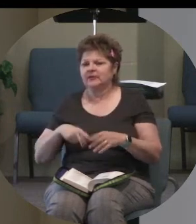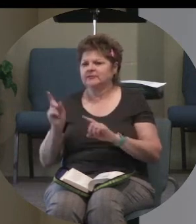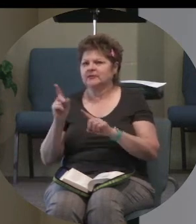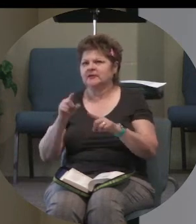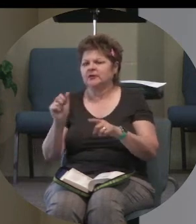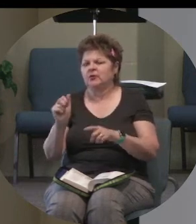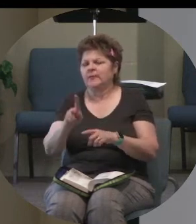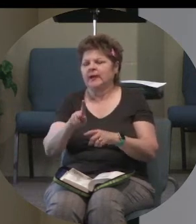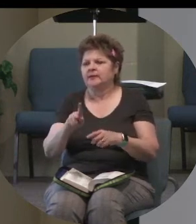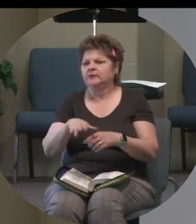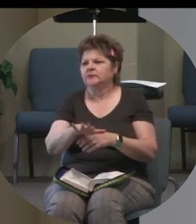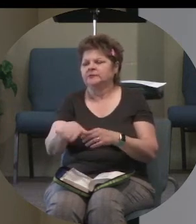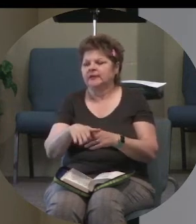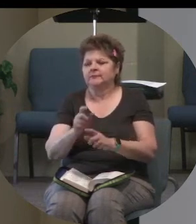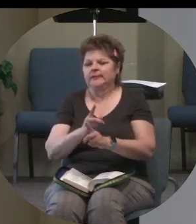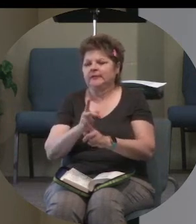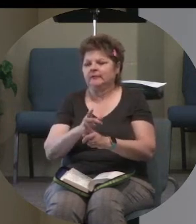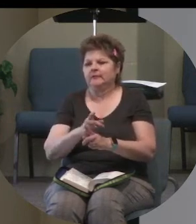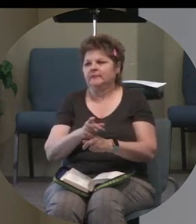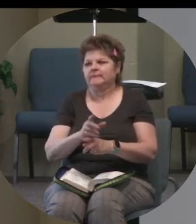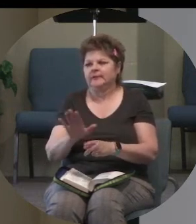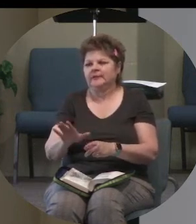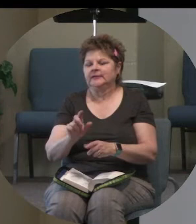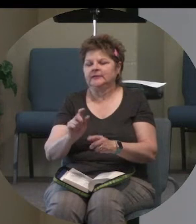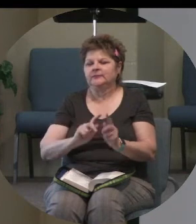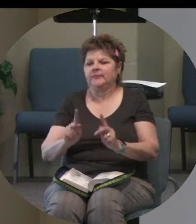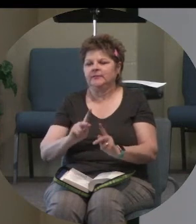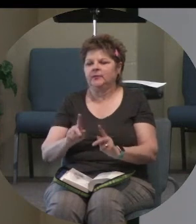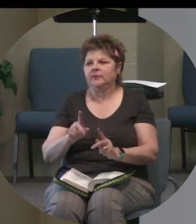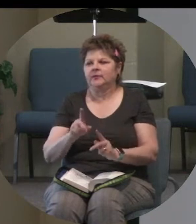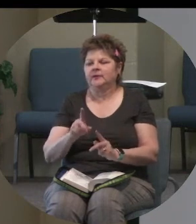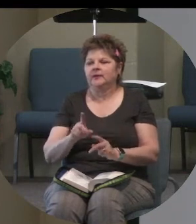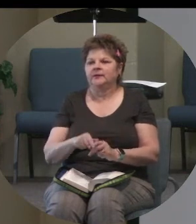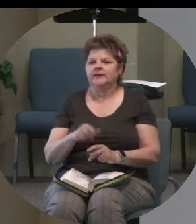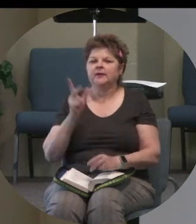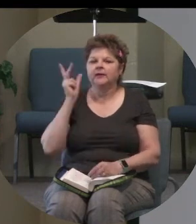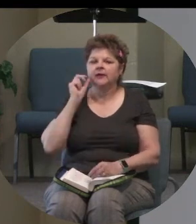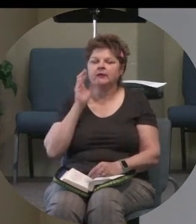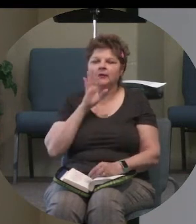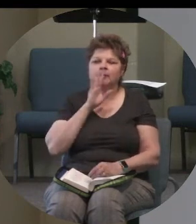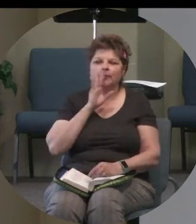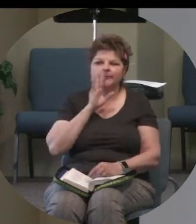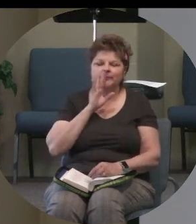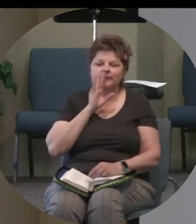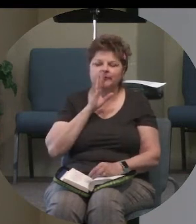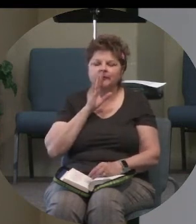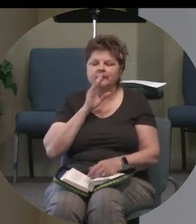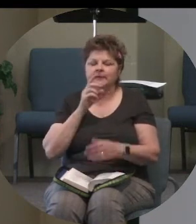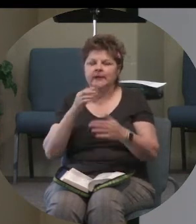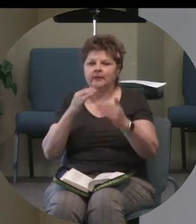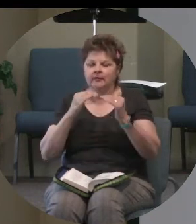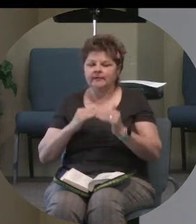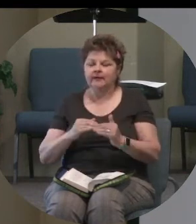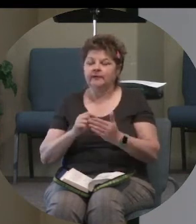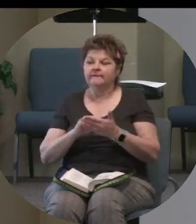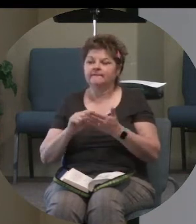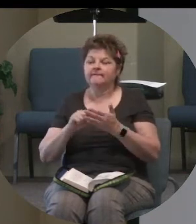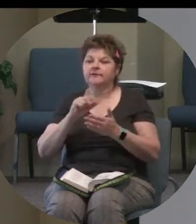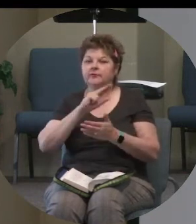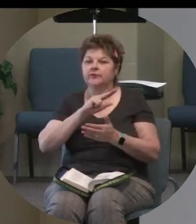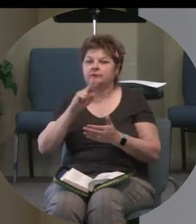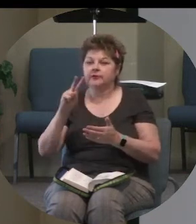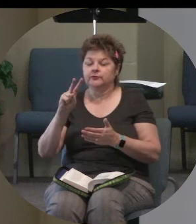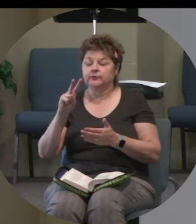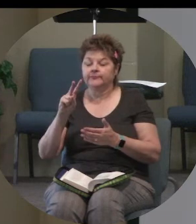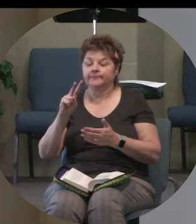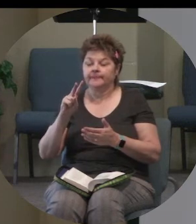like taken care of by his own people, and that he'll catch a whisper. Jump down to verse 32. This is God's response.